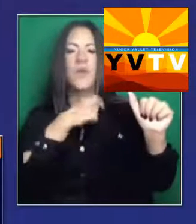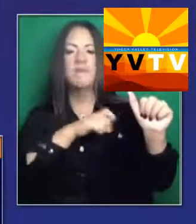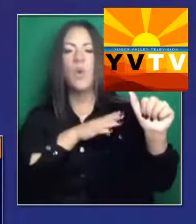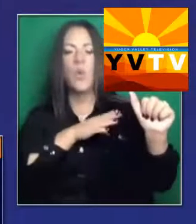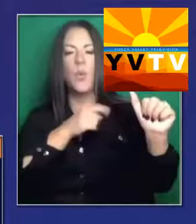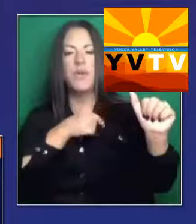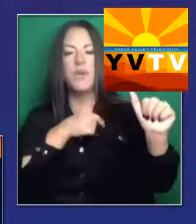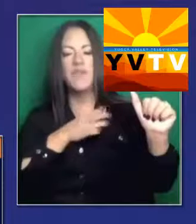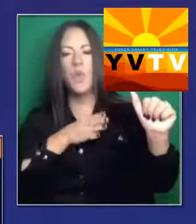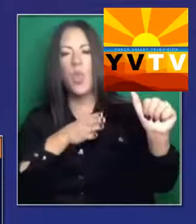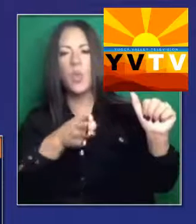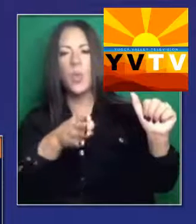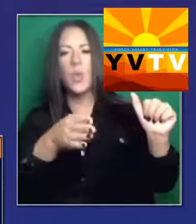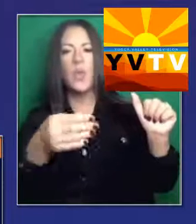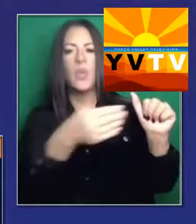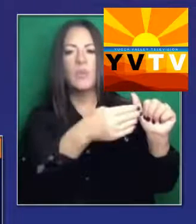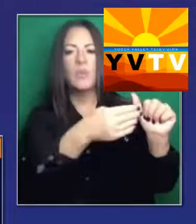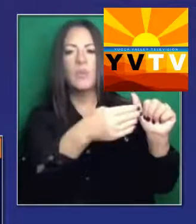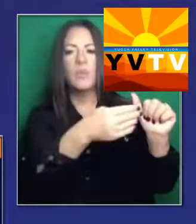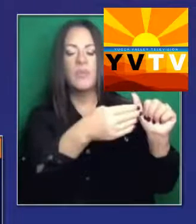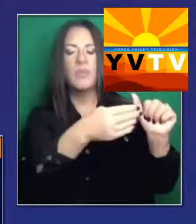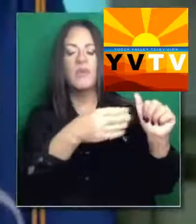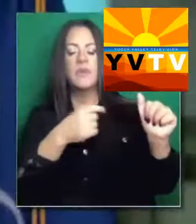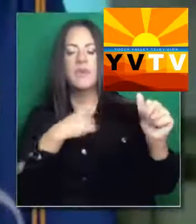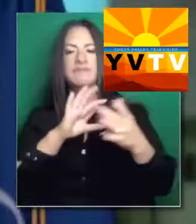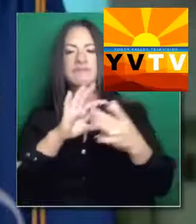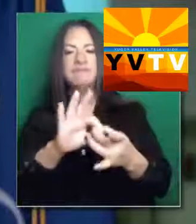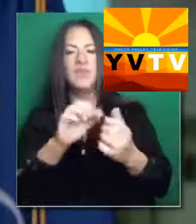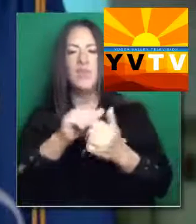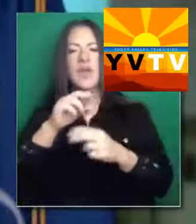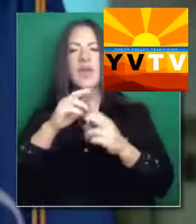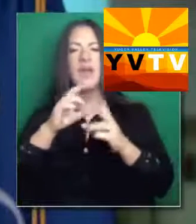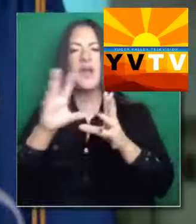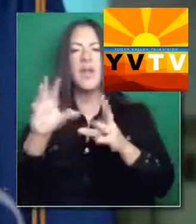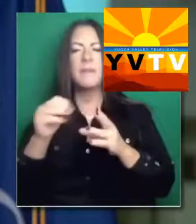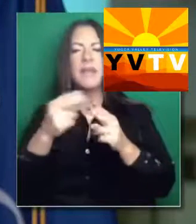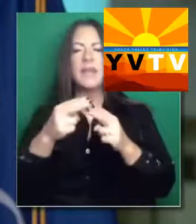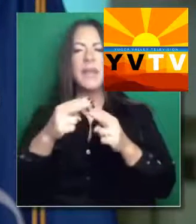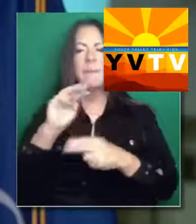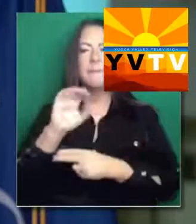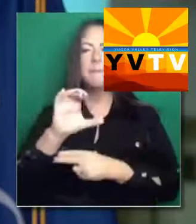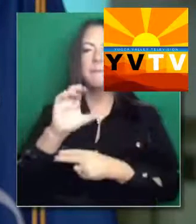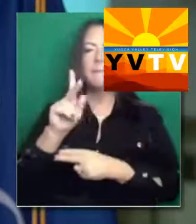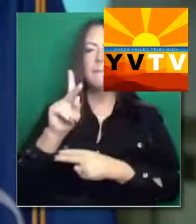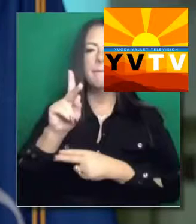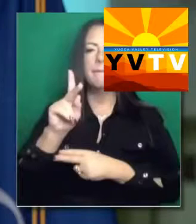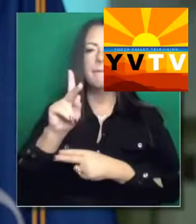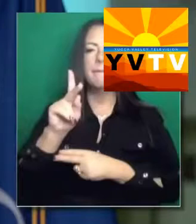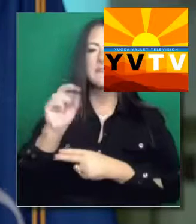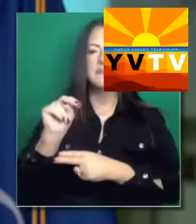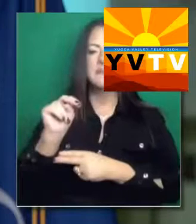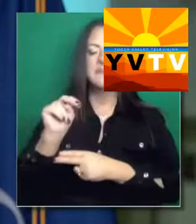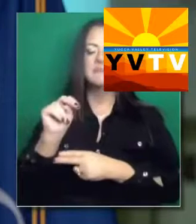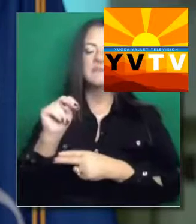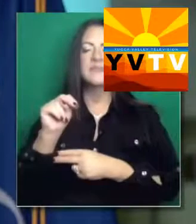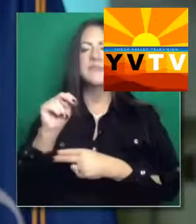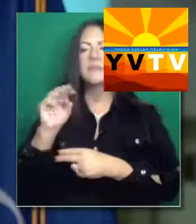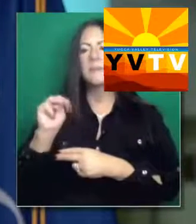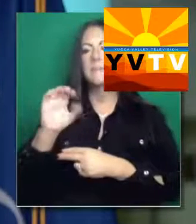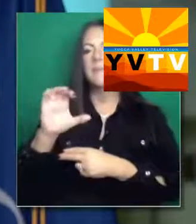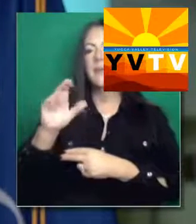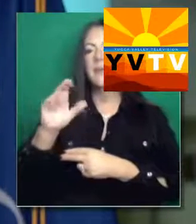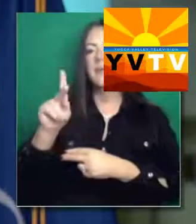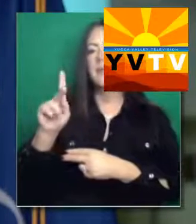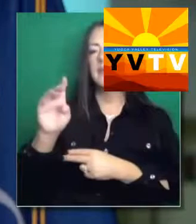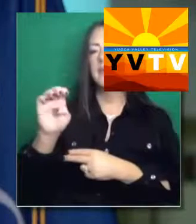And McKesson's one of the great companies, at least in terms of their logistics, manufacturer distribution in the